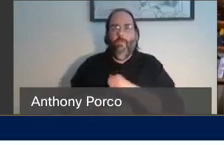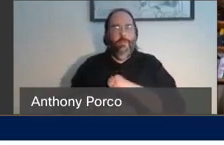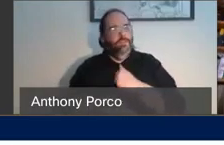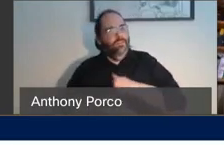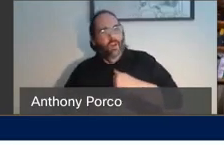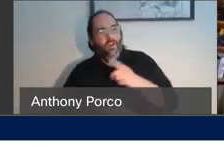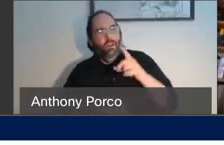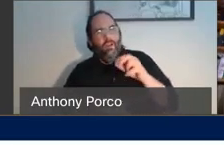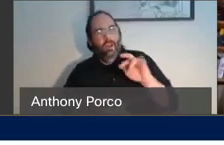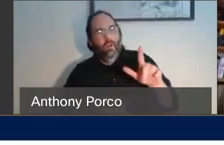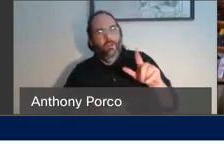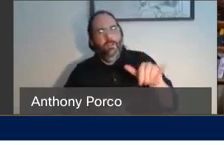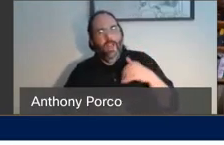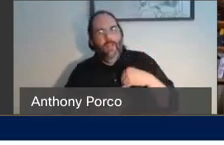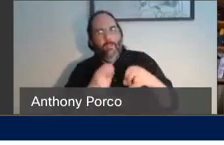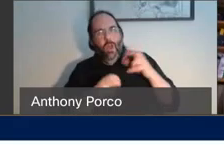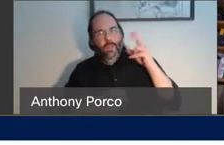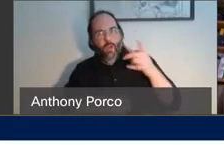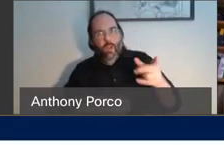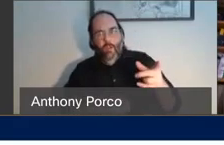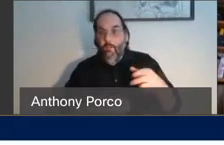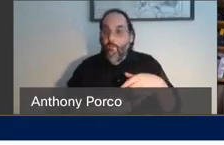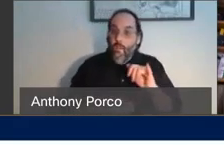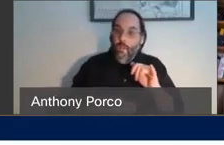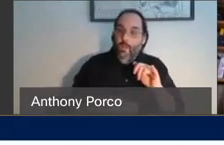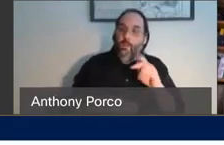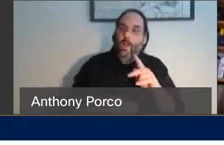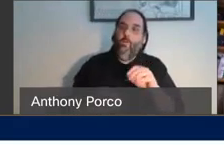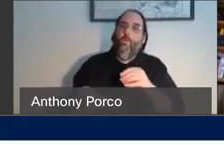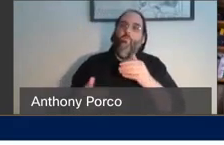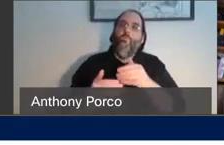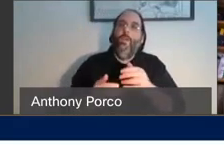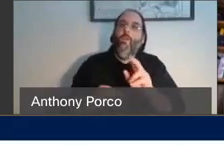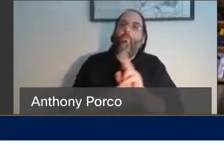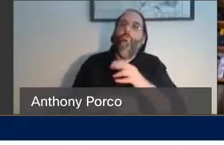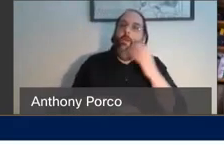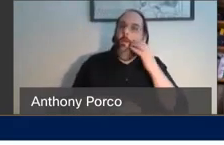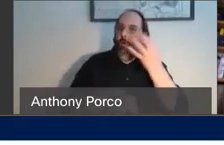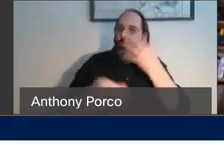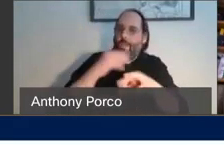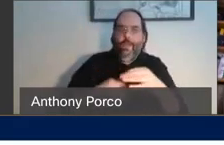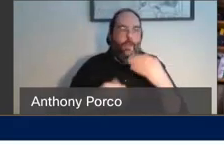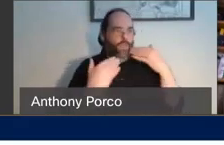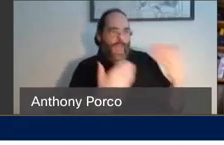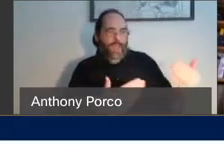Daryl. Still having trouble. Still, let me move to my phone, Andy, and see if that's better. Thank you.